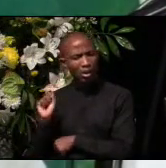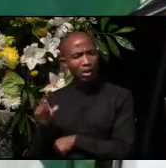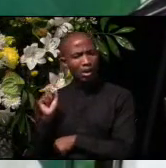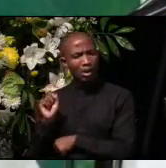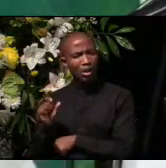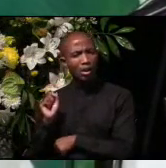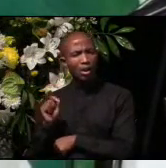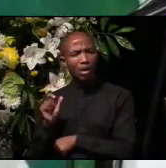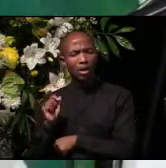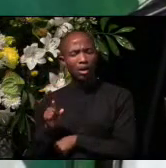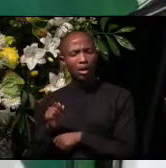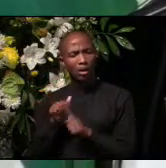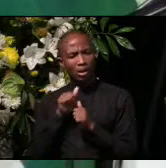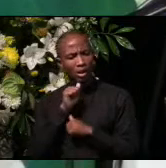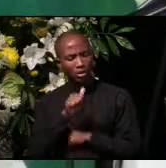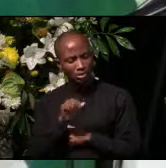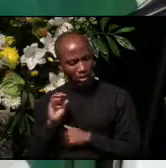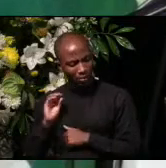ideas